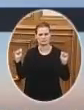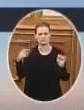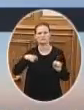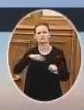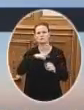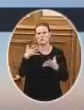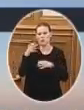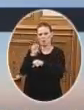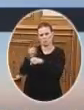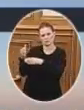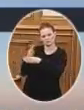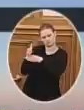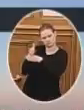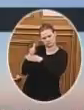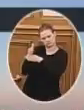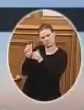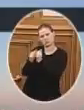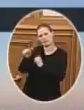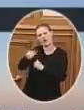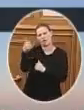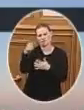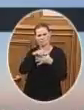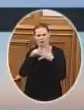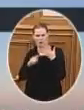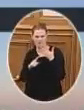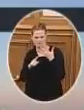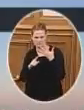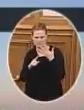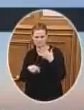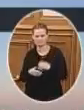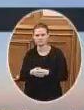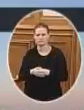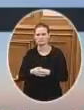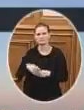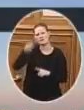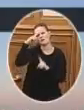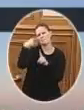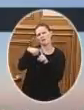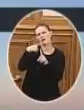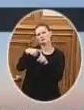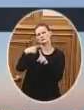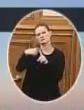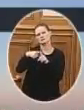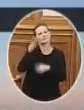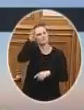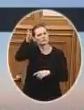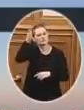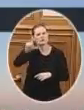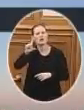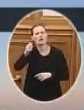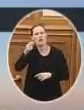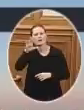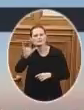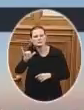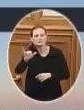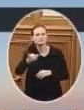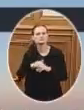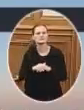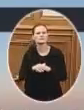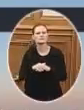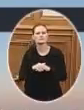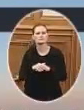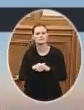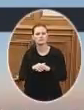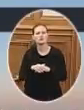along with the other principles. Positive legacy is pretty important for all of us. The idea of hosting these races is one thing.